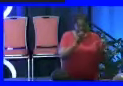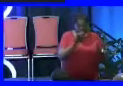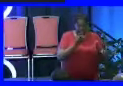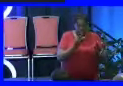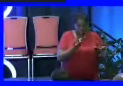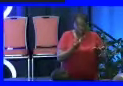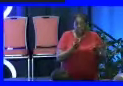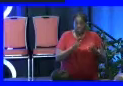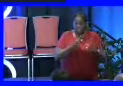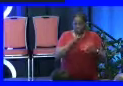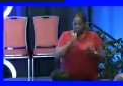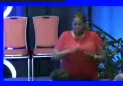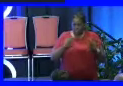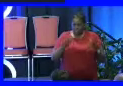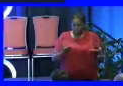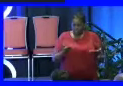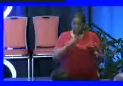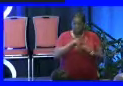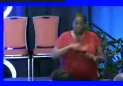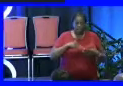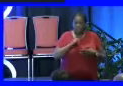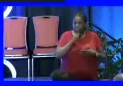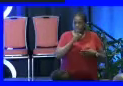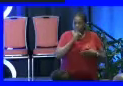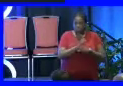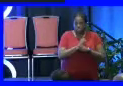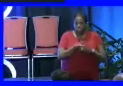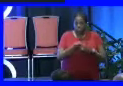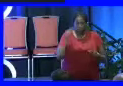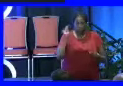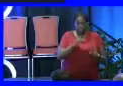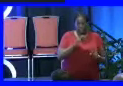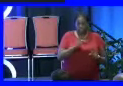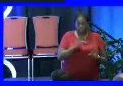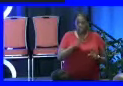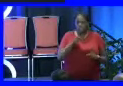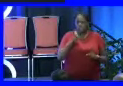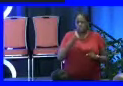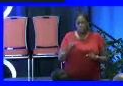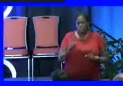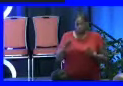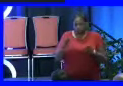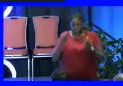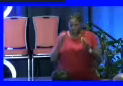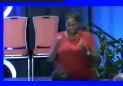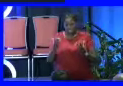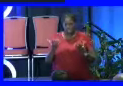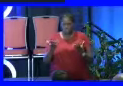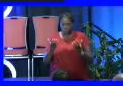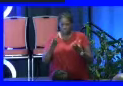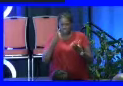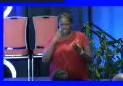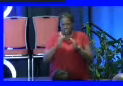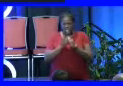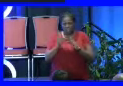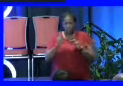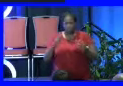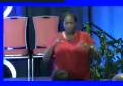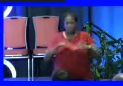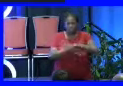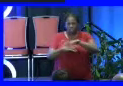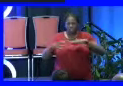here because they like it here, and they're not actually from here, right? And so continuums were like, we want to see how people move around throughout the